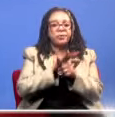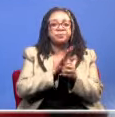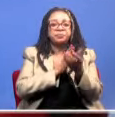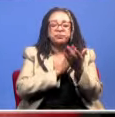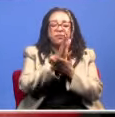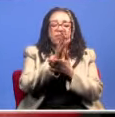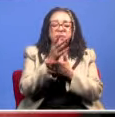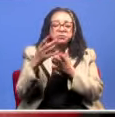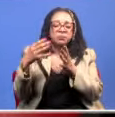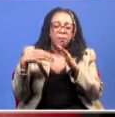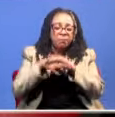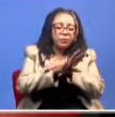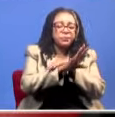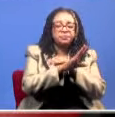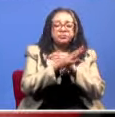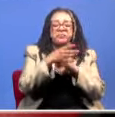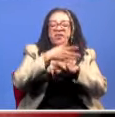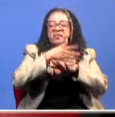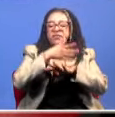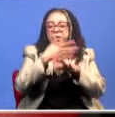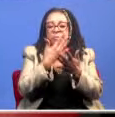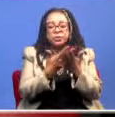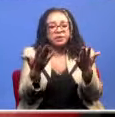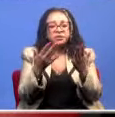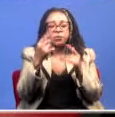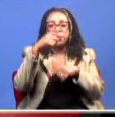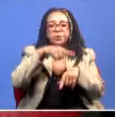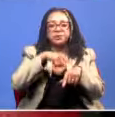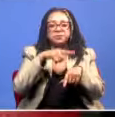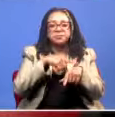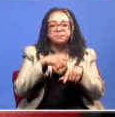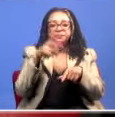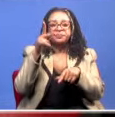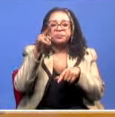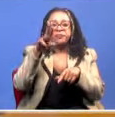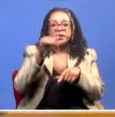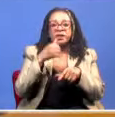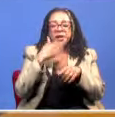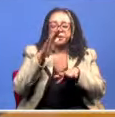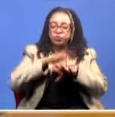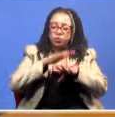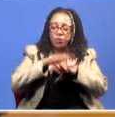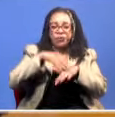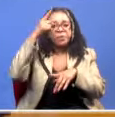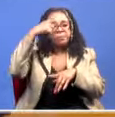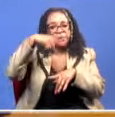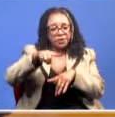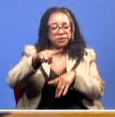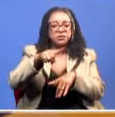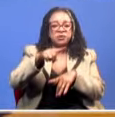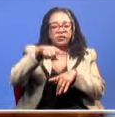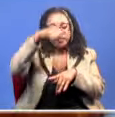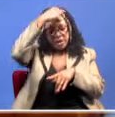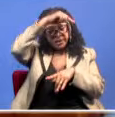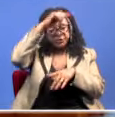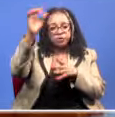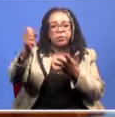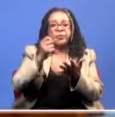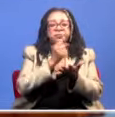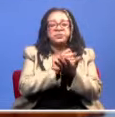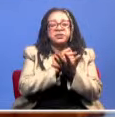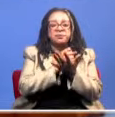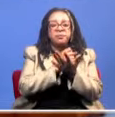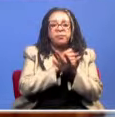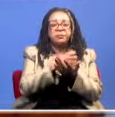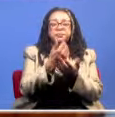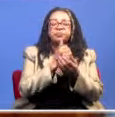smuggling, through counterfeit products. There was a time when KRA had a very good policy of graduate recruitment, and they were